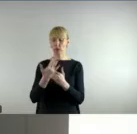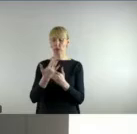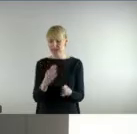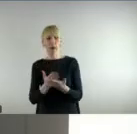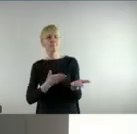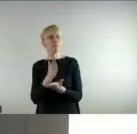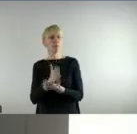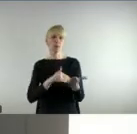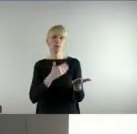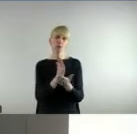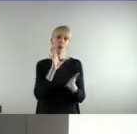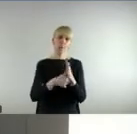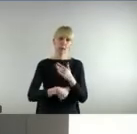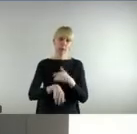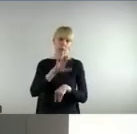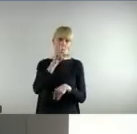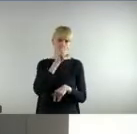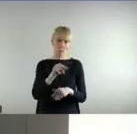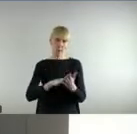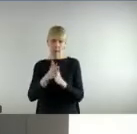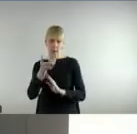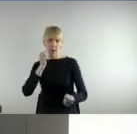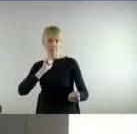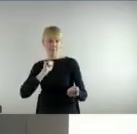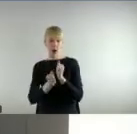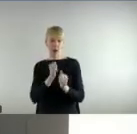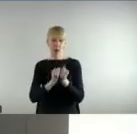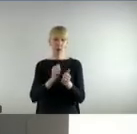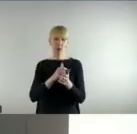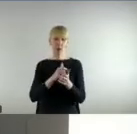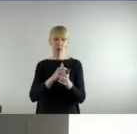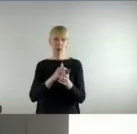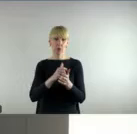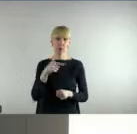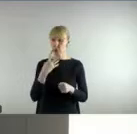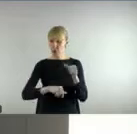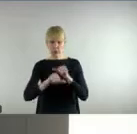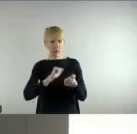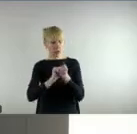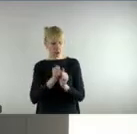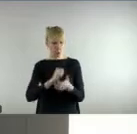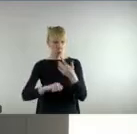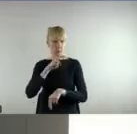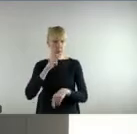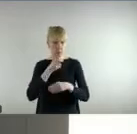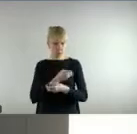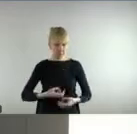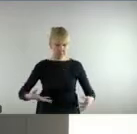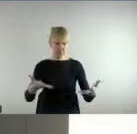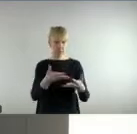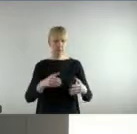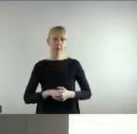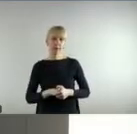The best example is the assistance provided by the city of Opole that was itself fighting against flood in